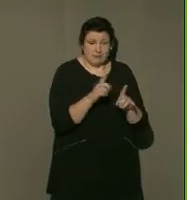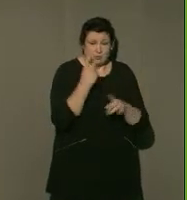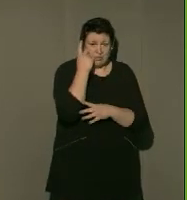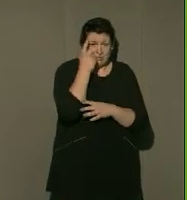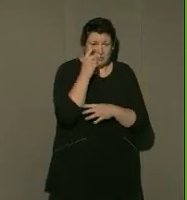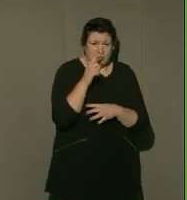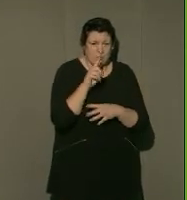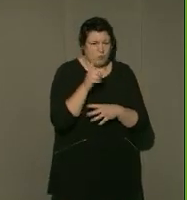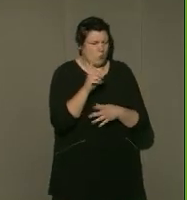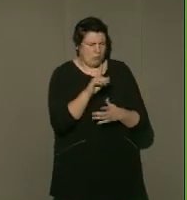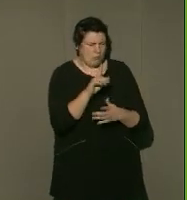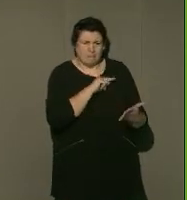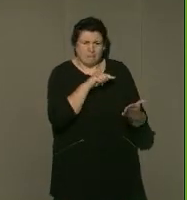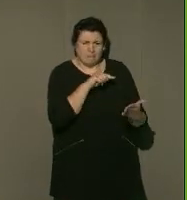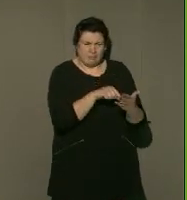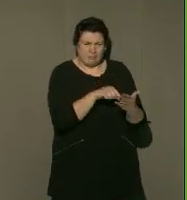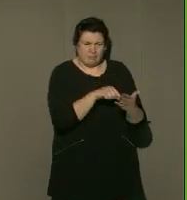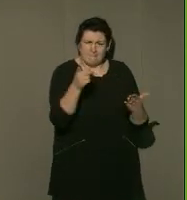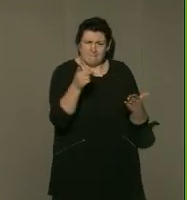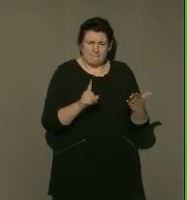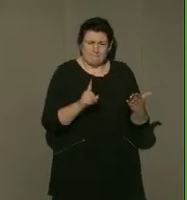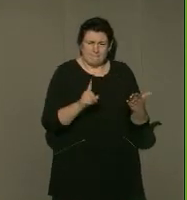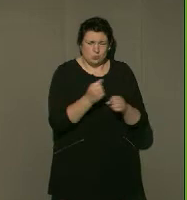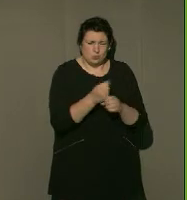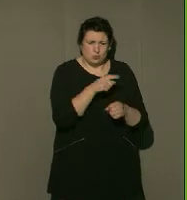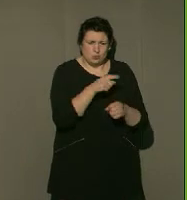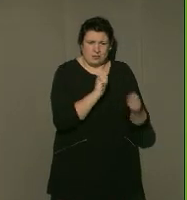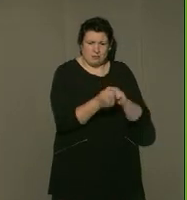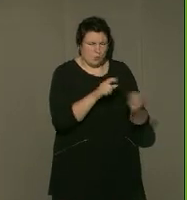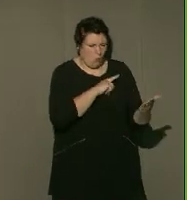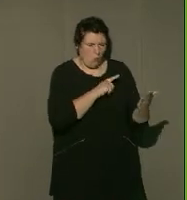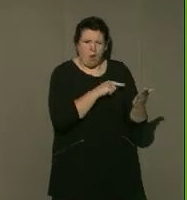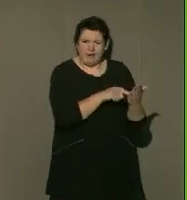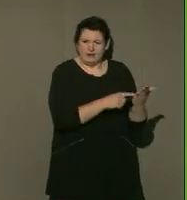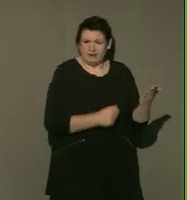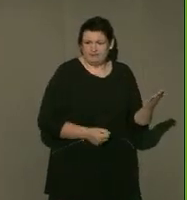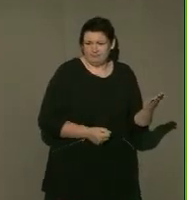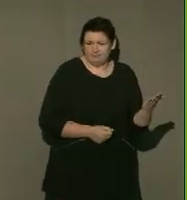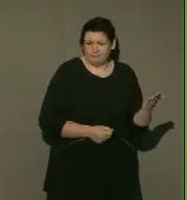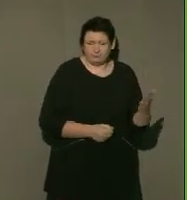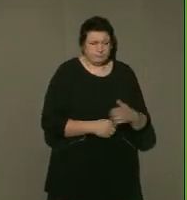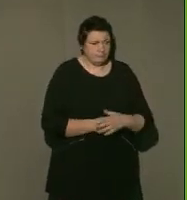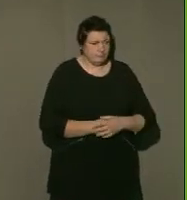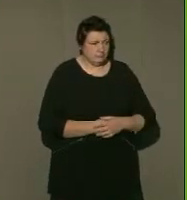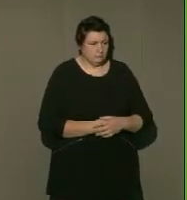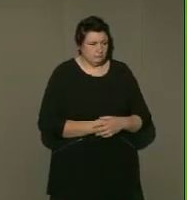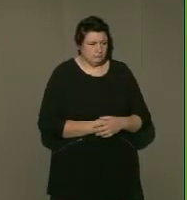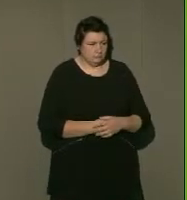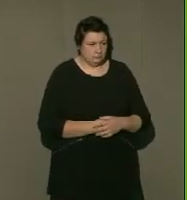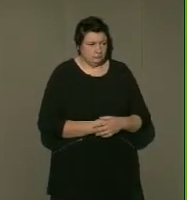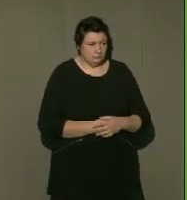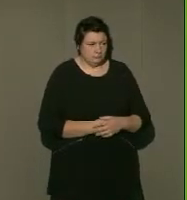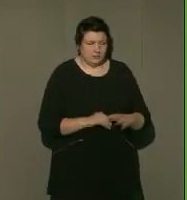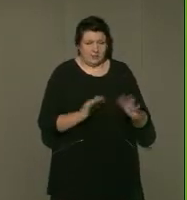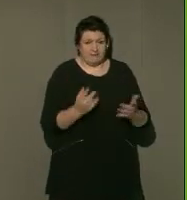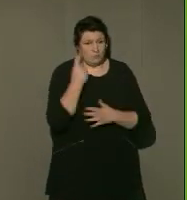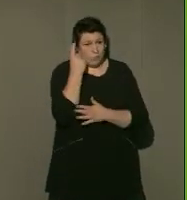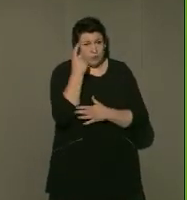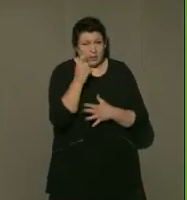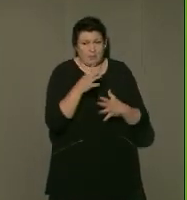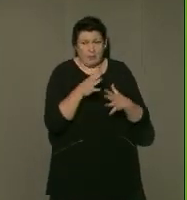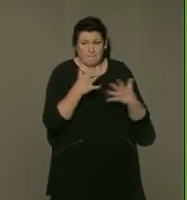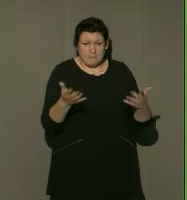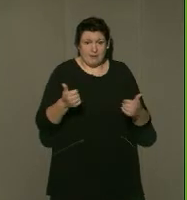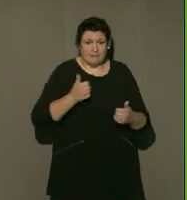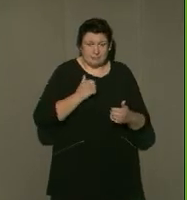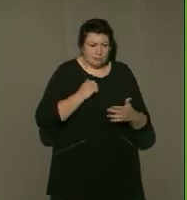the intention of the people putting the amendment is. Technically, it doesn't negate. If you make big assumptions about their intentions,